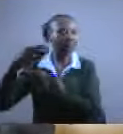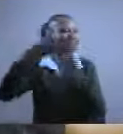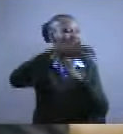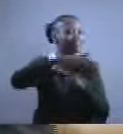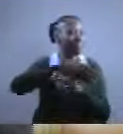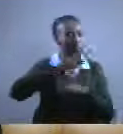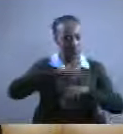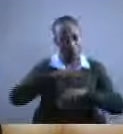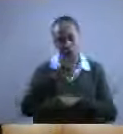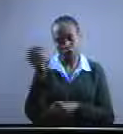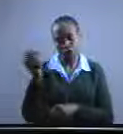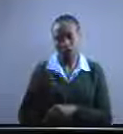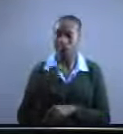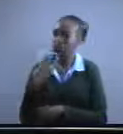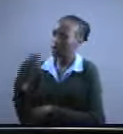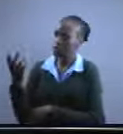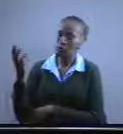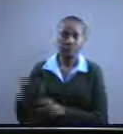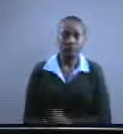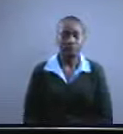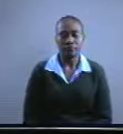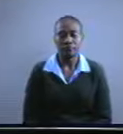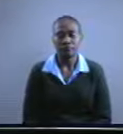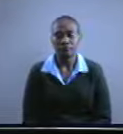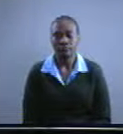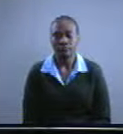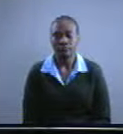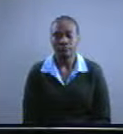much, Honourable Speaker. Thank you.